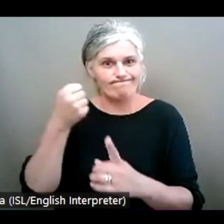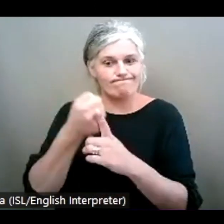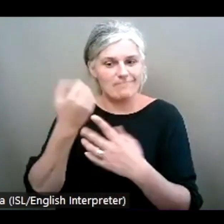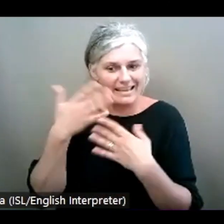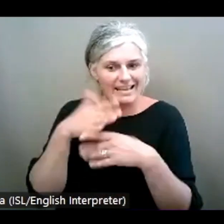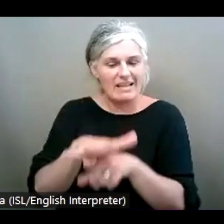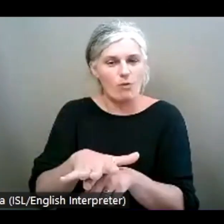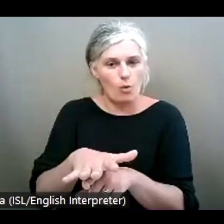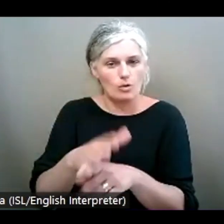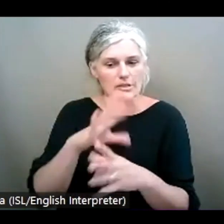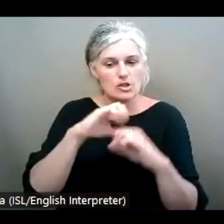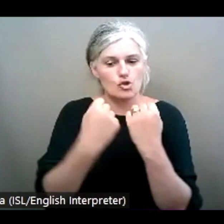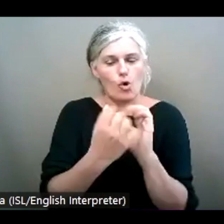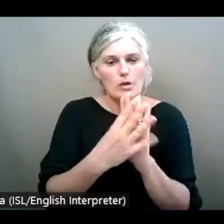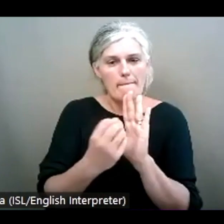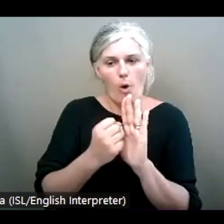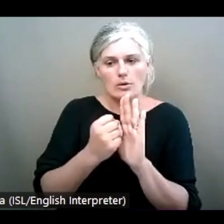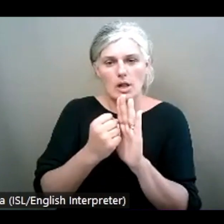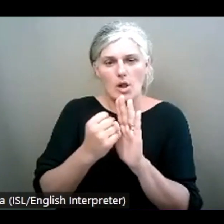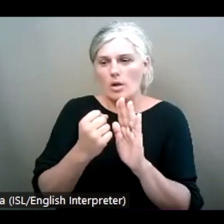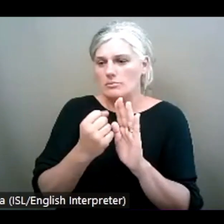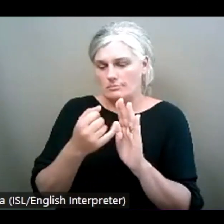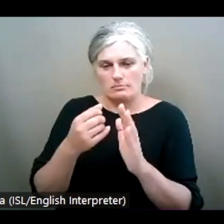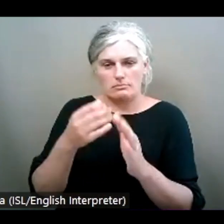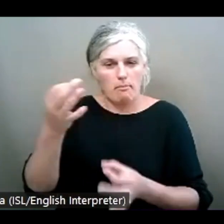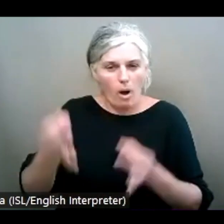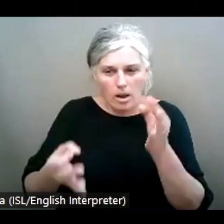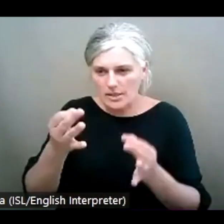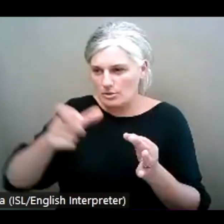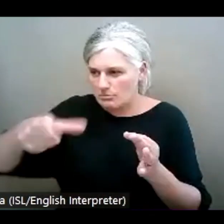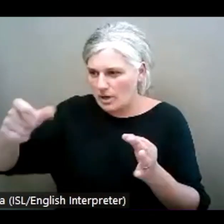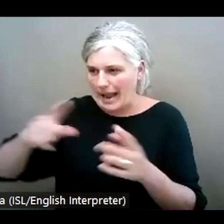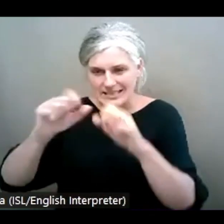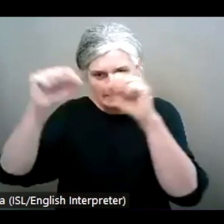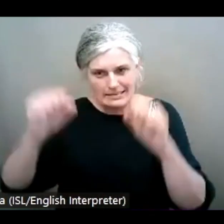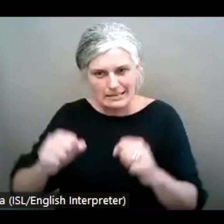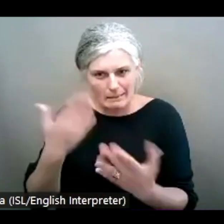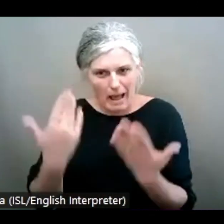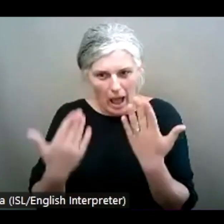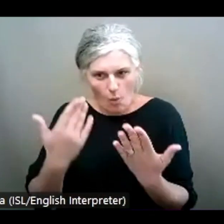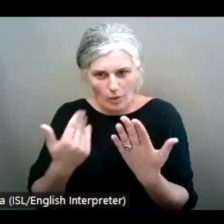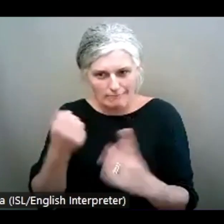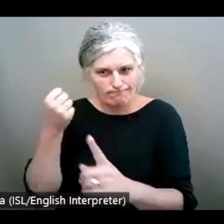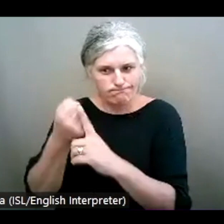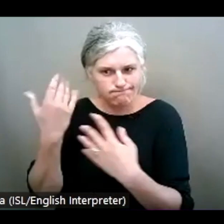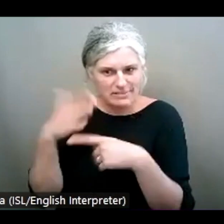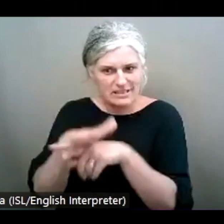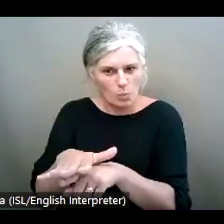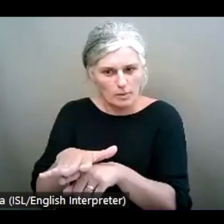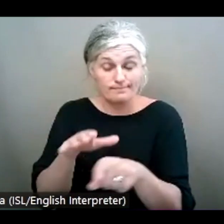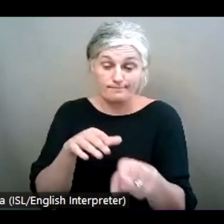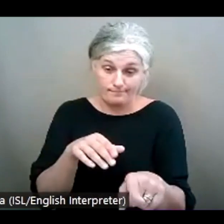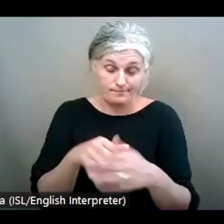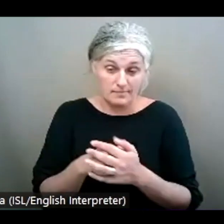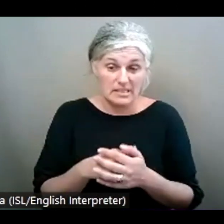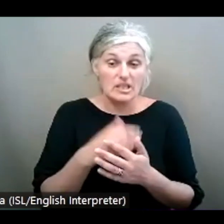model with politicians, policymakers, and the system? Do you know what, Peter? There's so many documents informing really